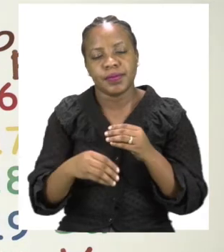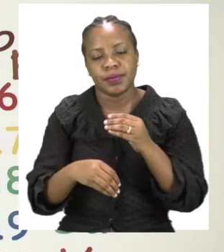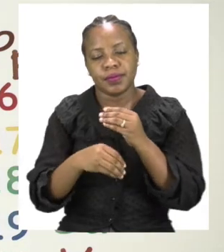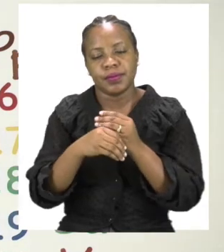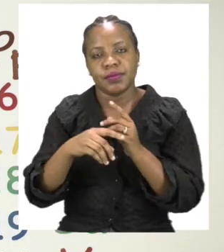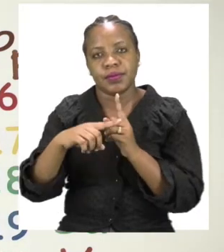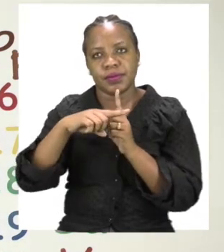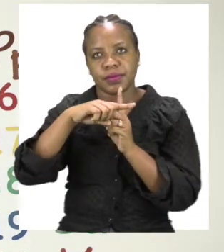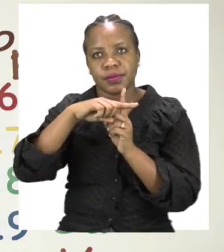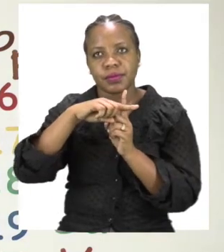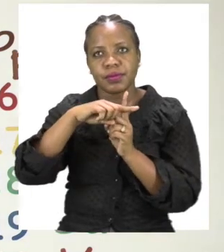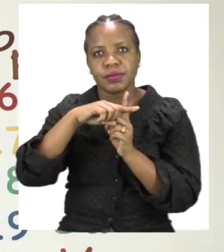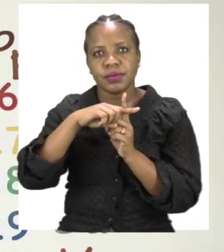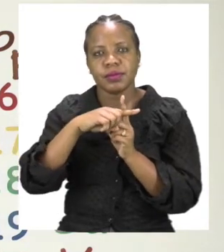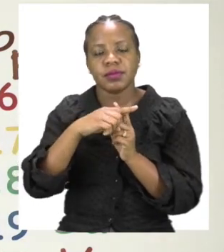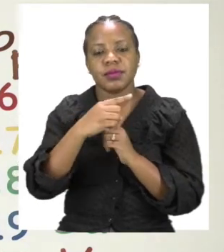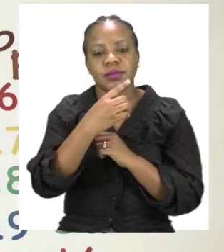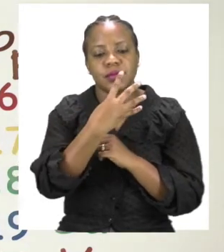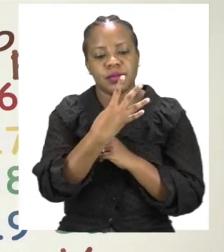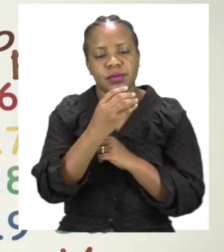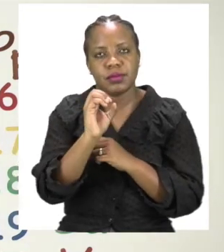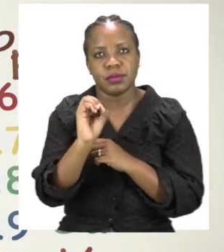plus 40.